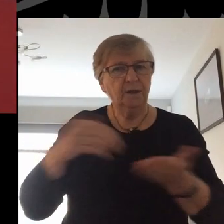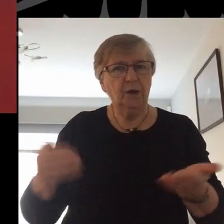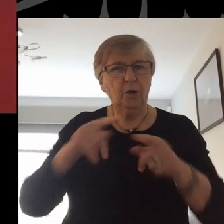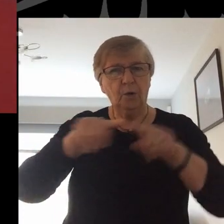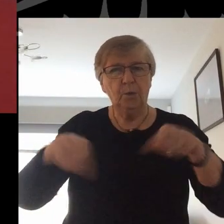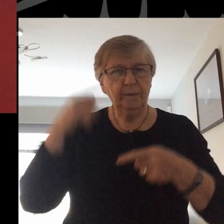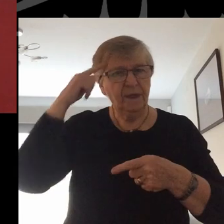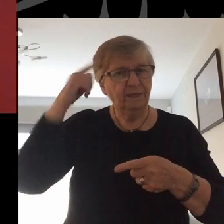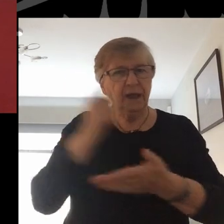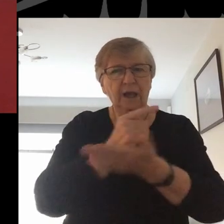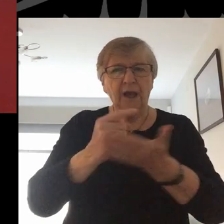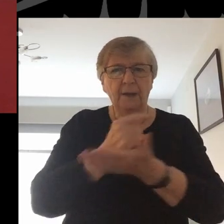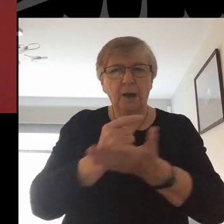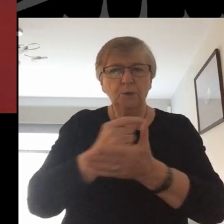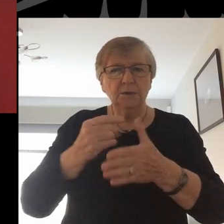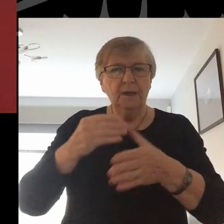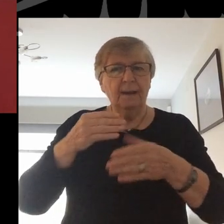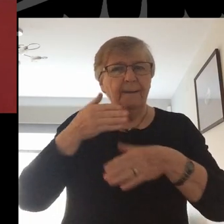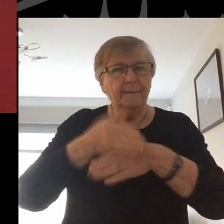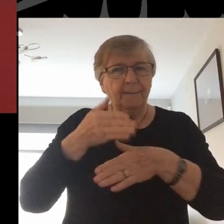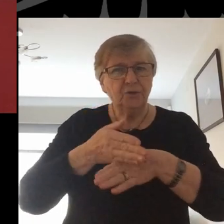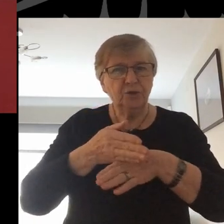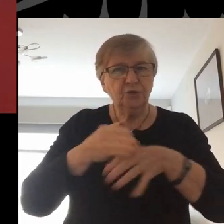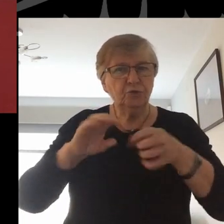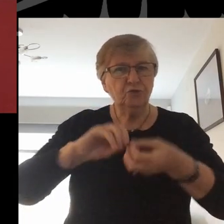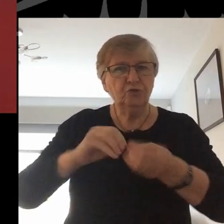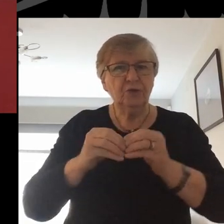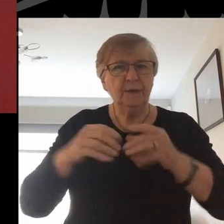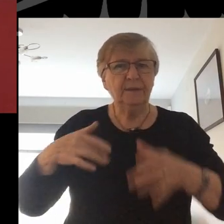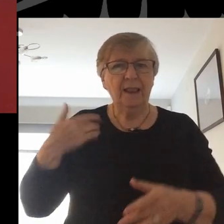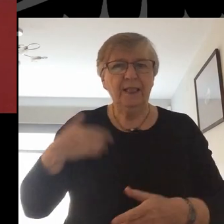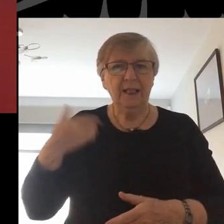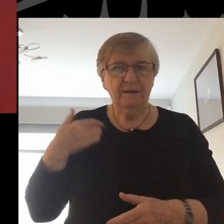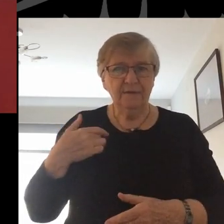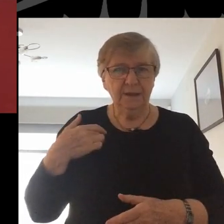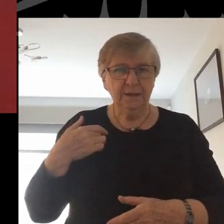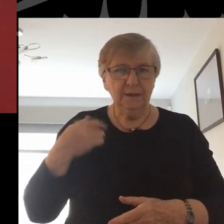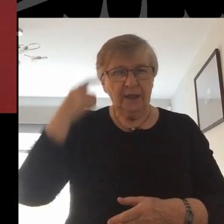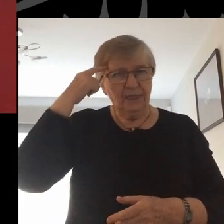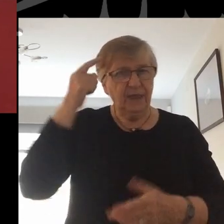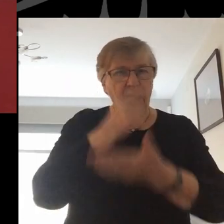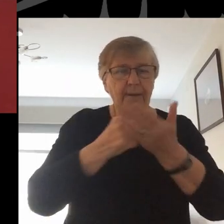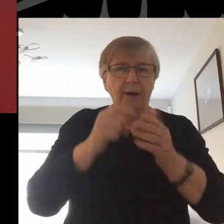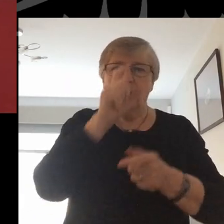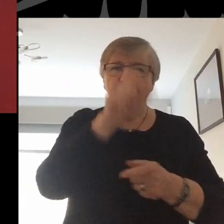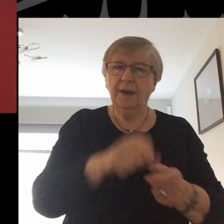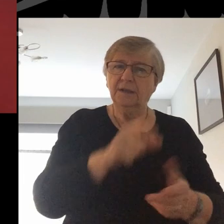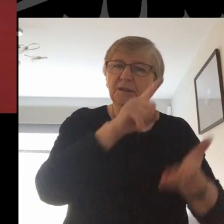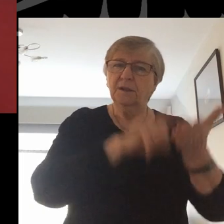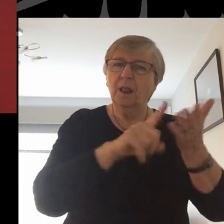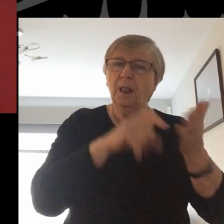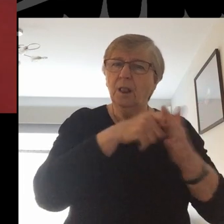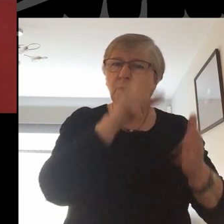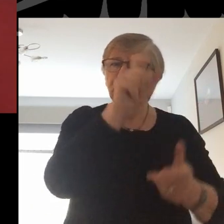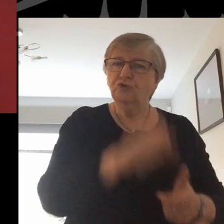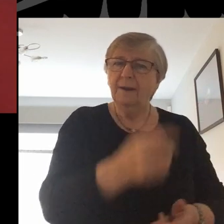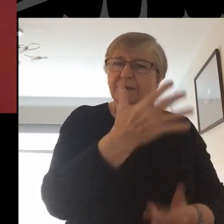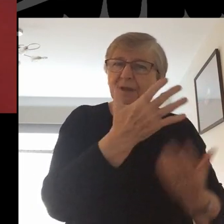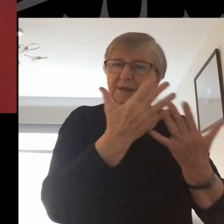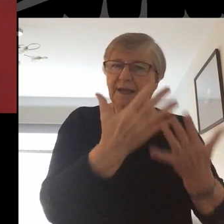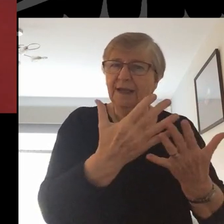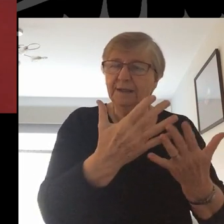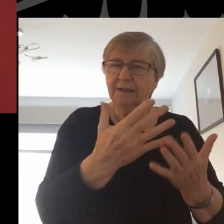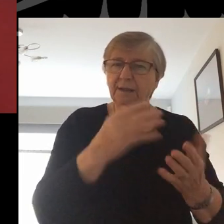living, based around or starting from that passage in Luke chapter 10, where Jesus sends his 72 of